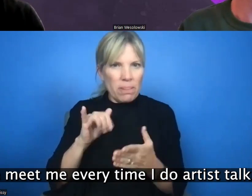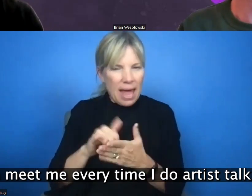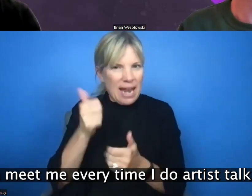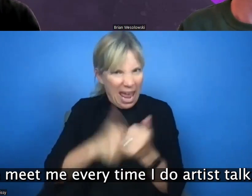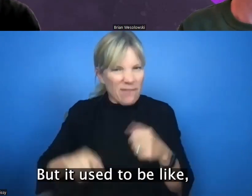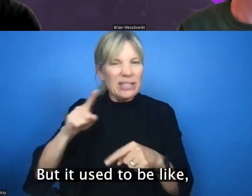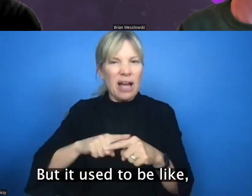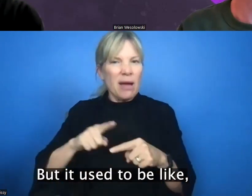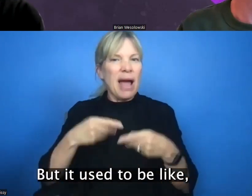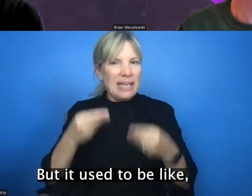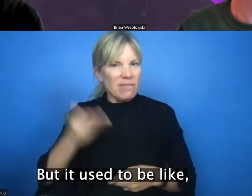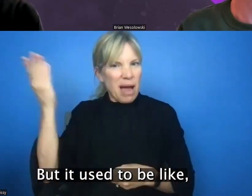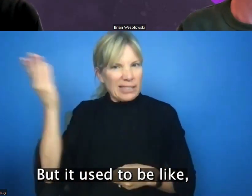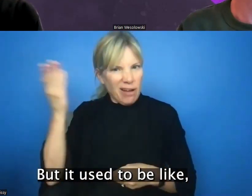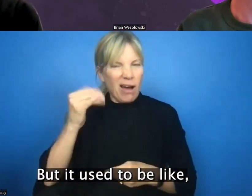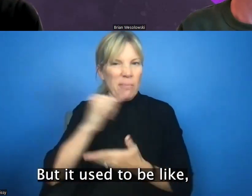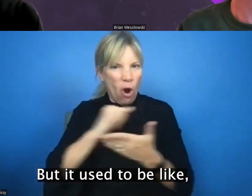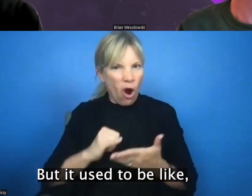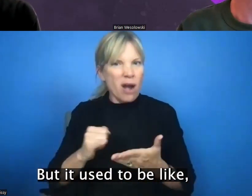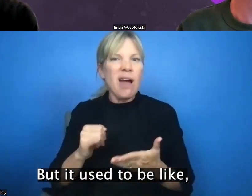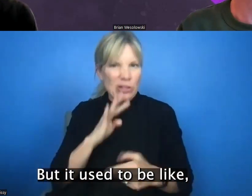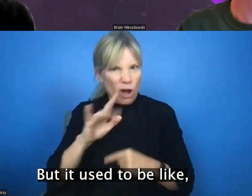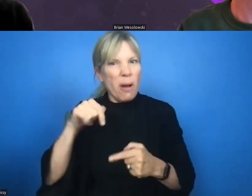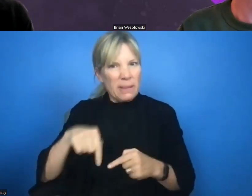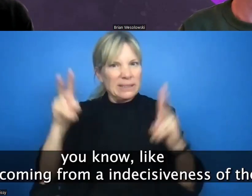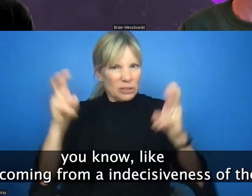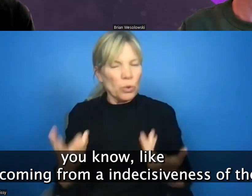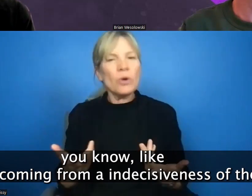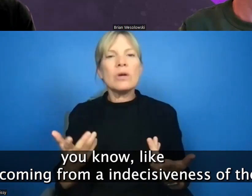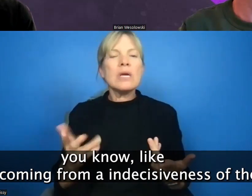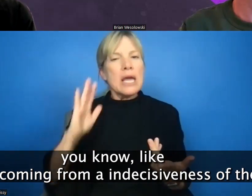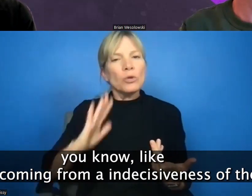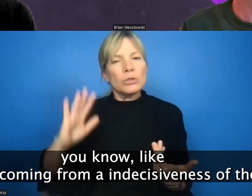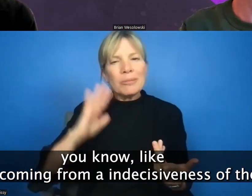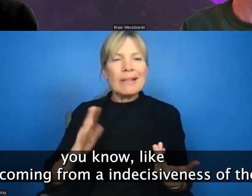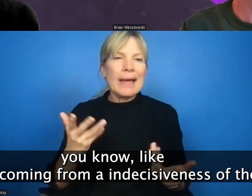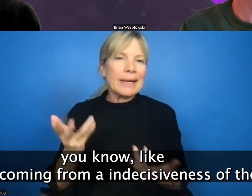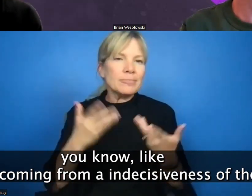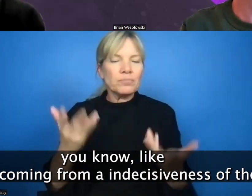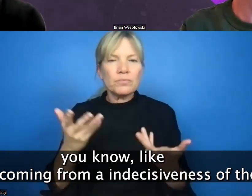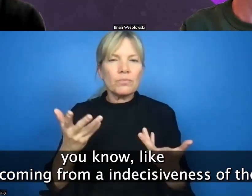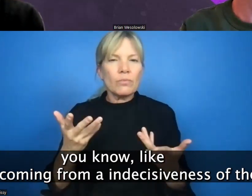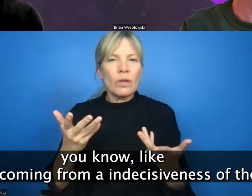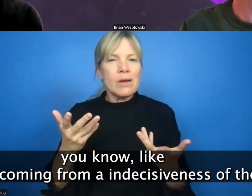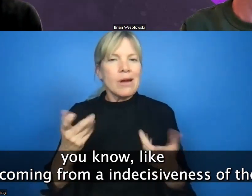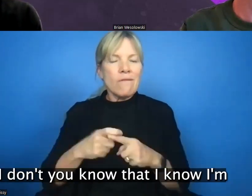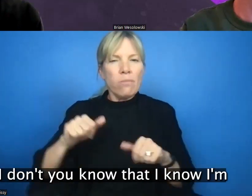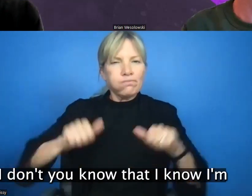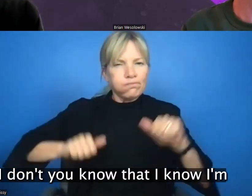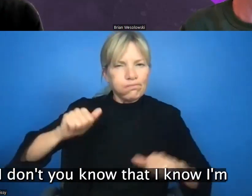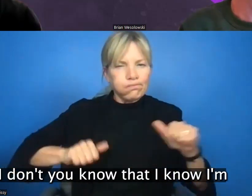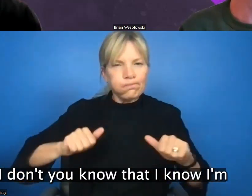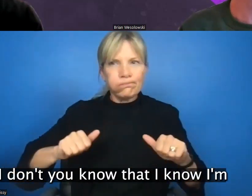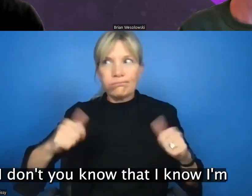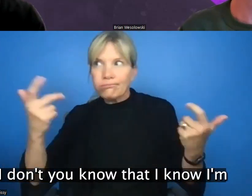do artist talk, but it's the it used to be like like an coming from an indecisiveness of the I